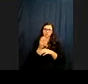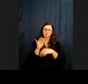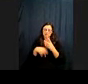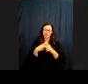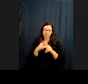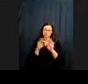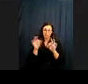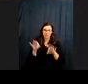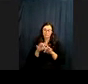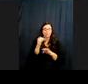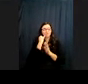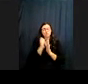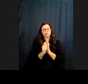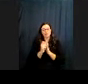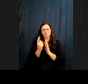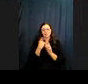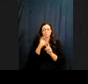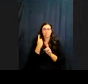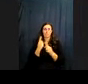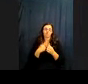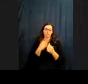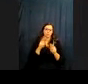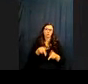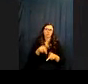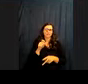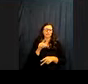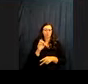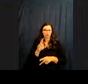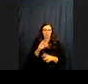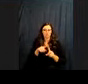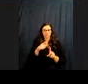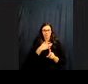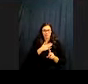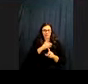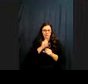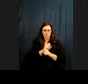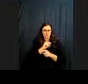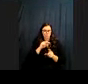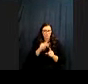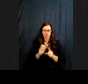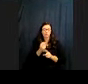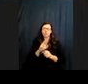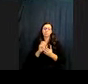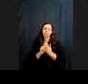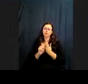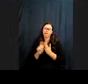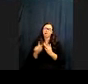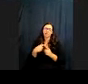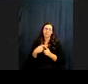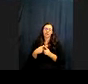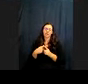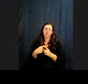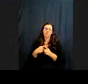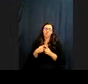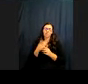when I was writing something from first person singular, from my actual point of view, or if I was writing about a piece of art